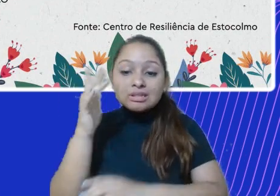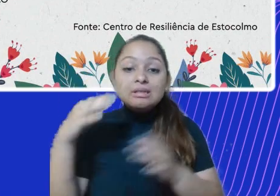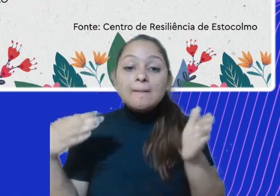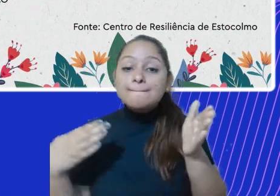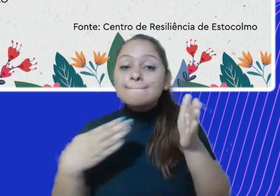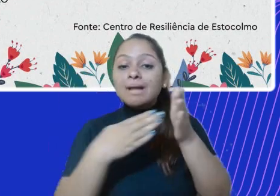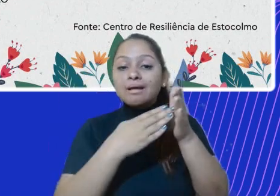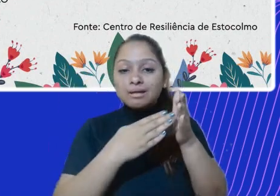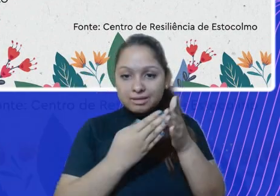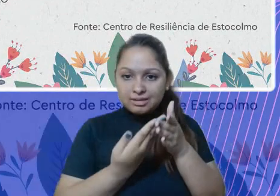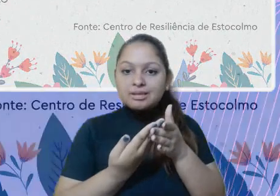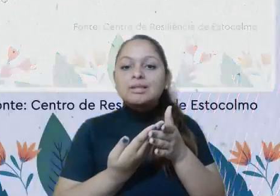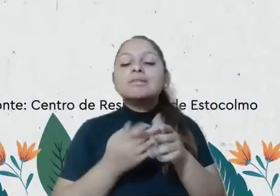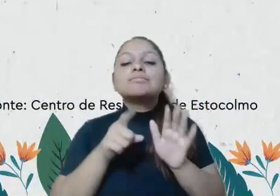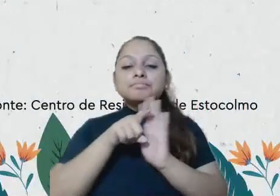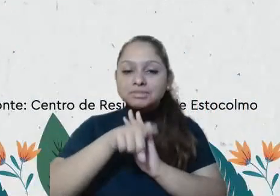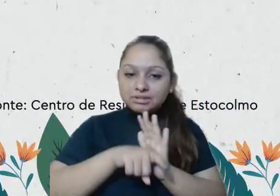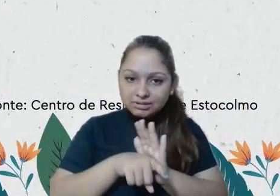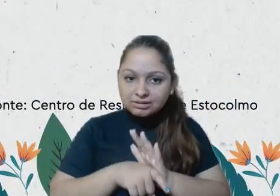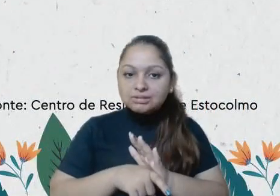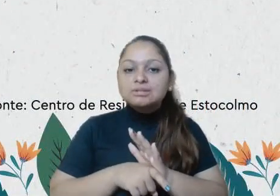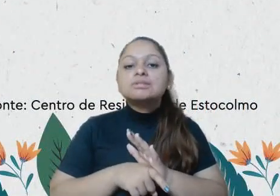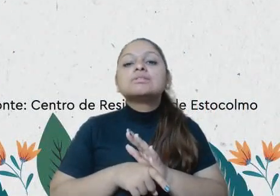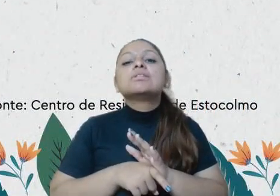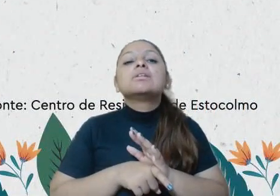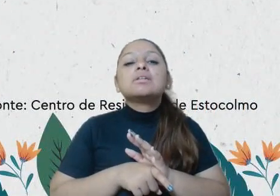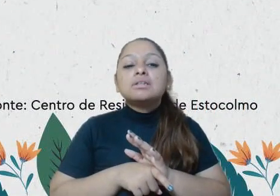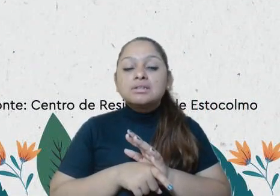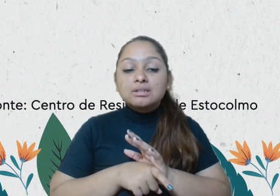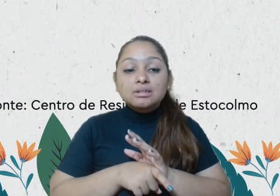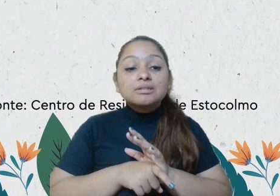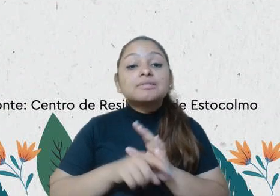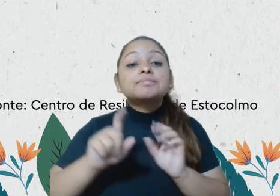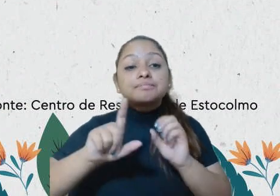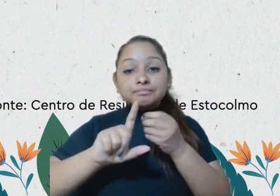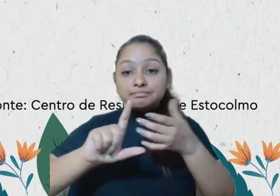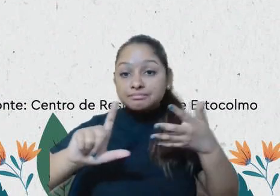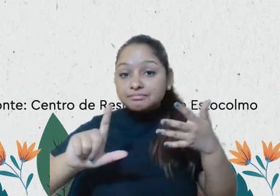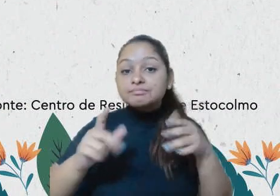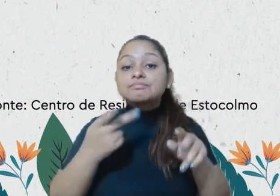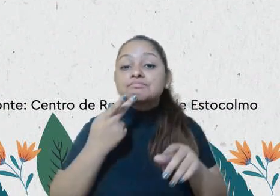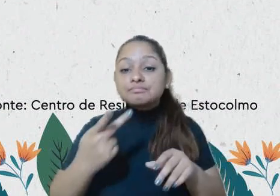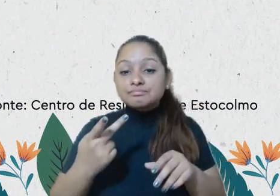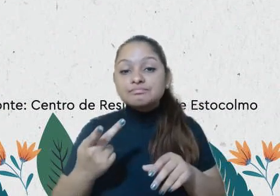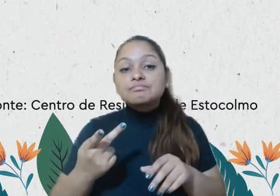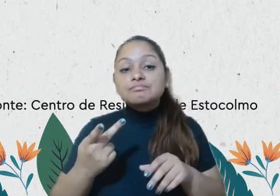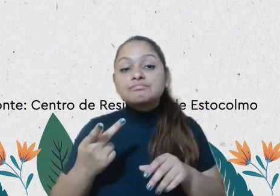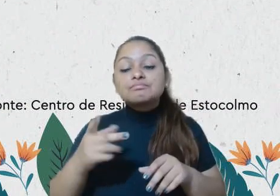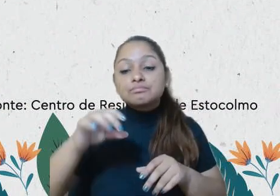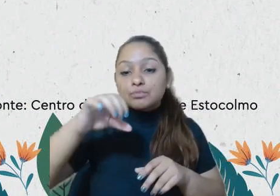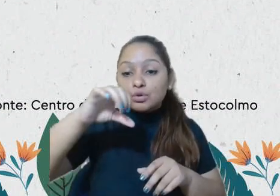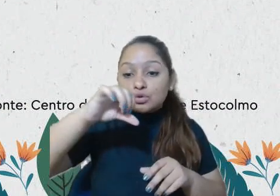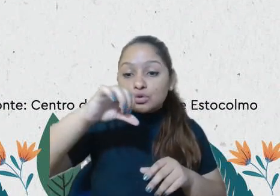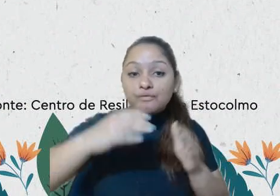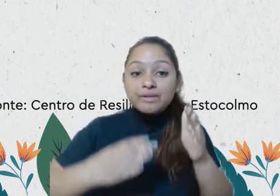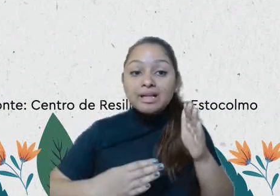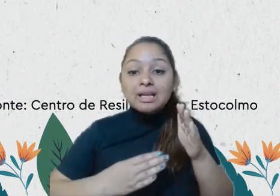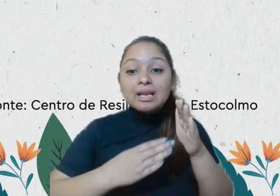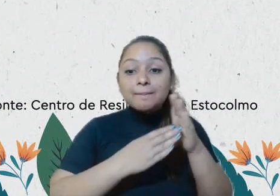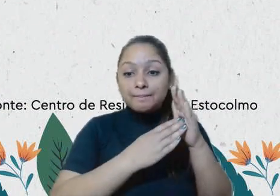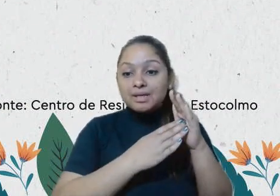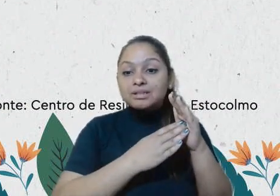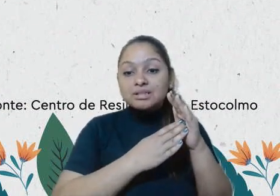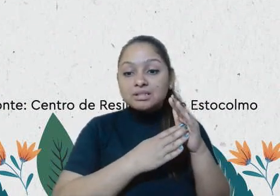on Earth. This is a documentary in Netflix that talks about land barriers. 9 limits for